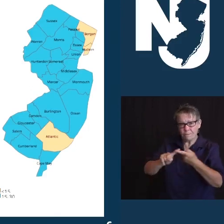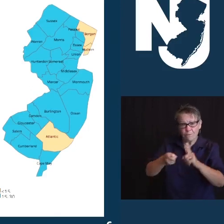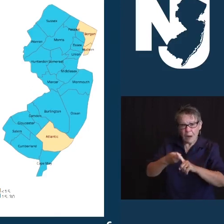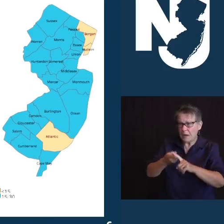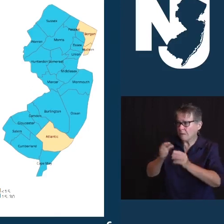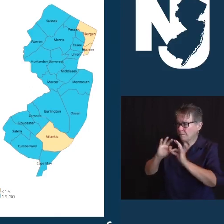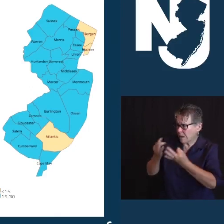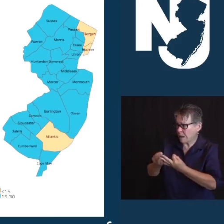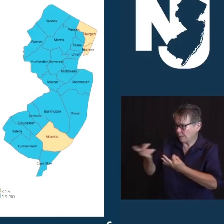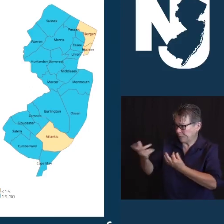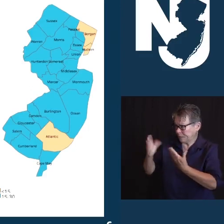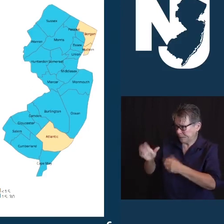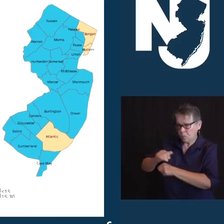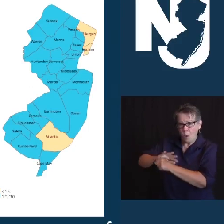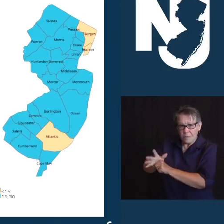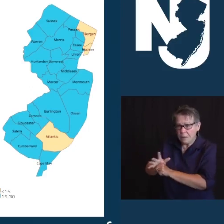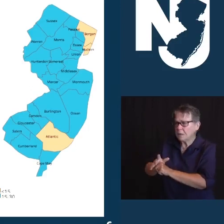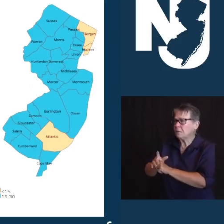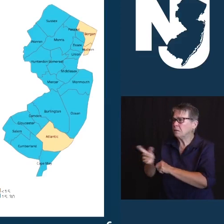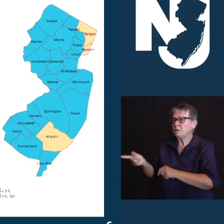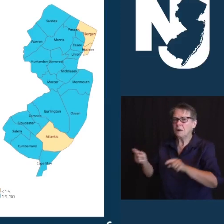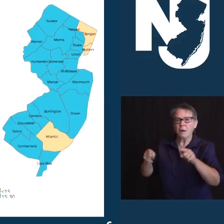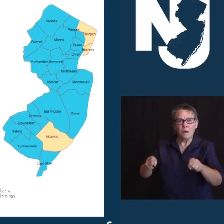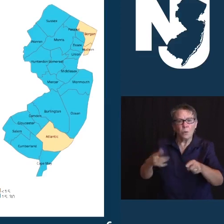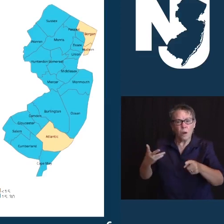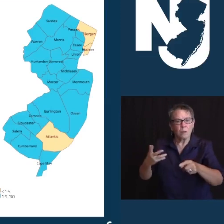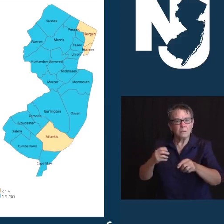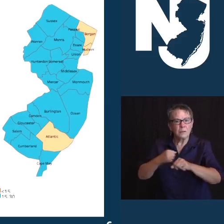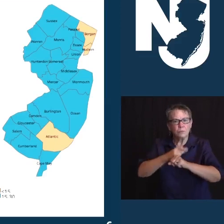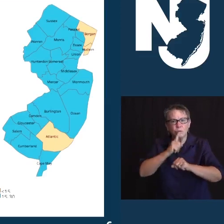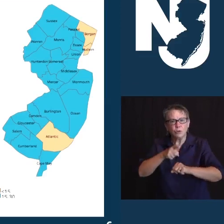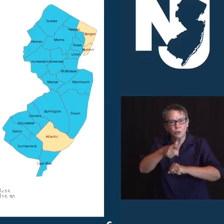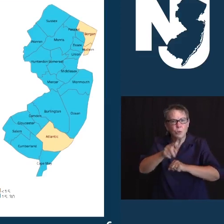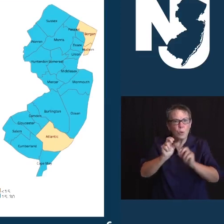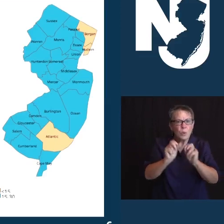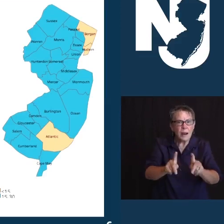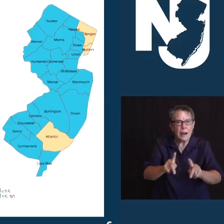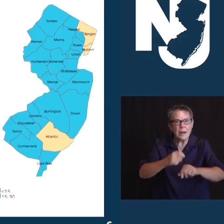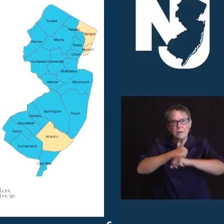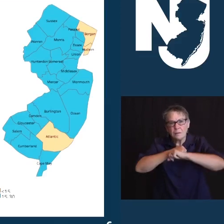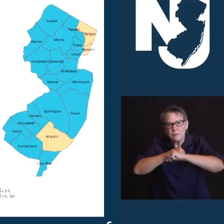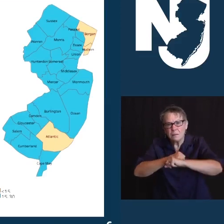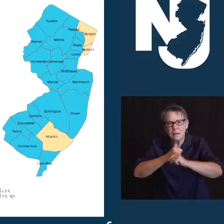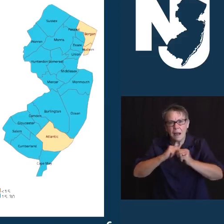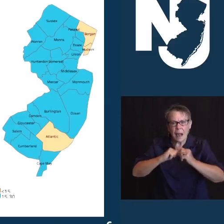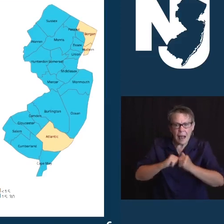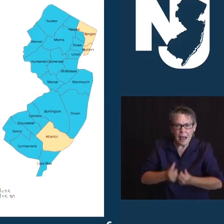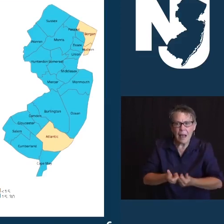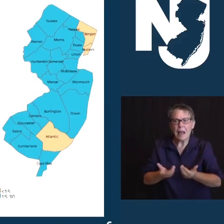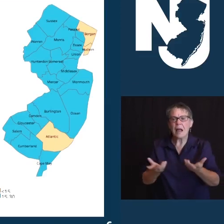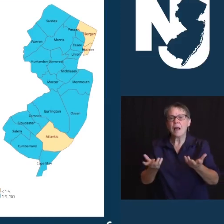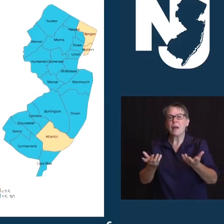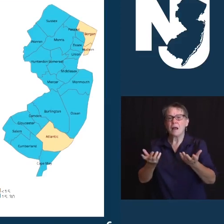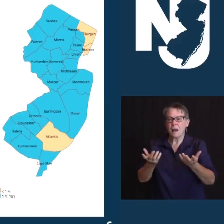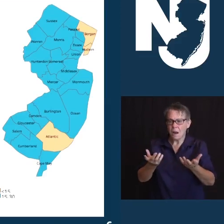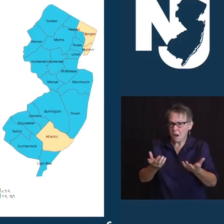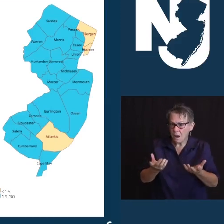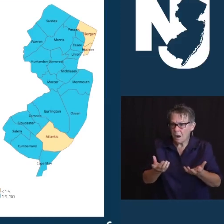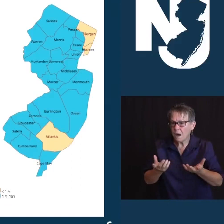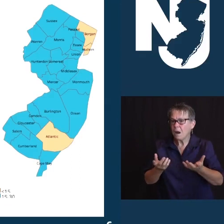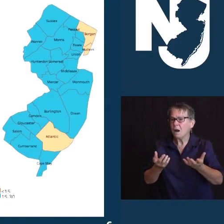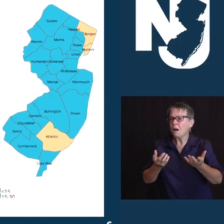we do not condone underage drinking. But this is not what this is about. Please, folks, take the damn